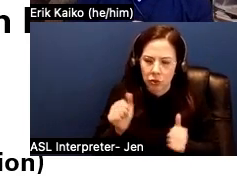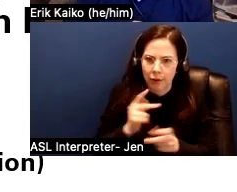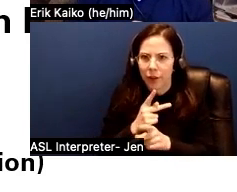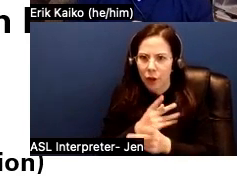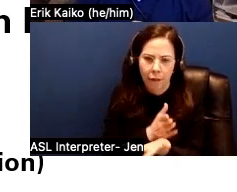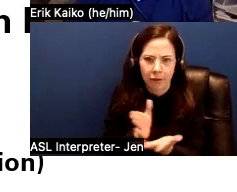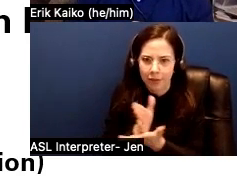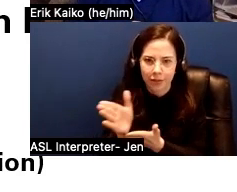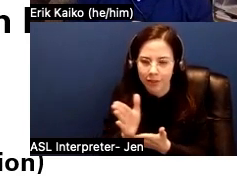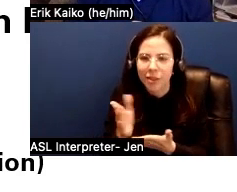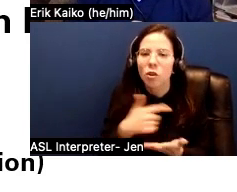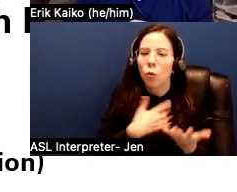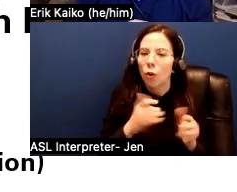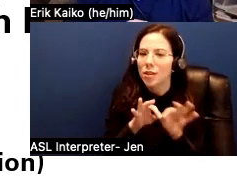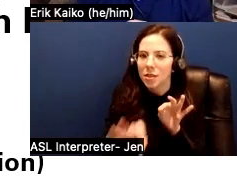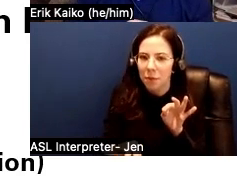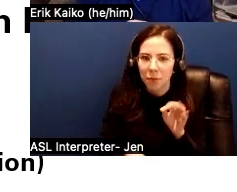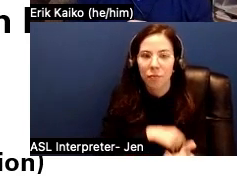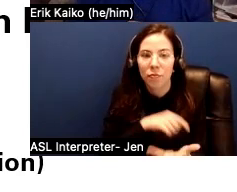comes to these ideas of prompts, right?